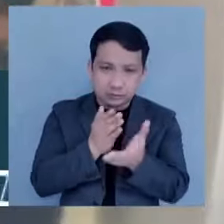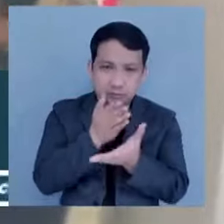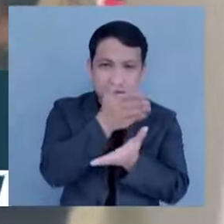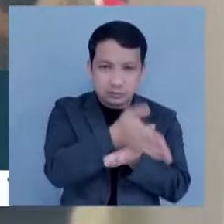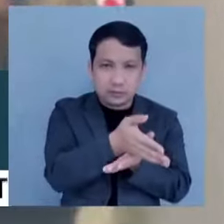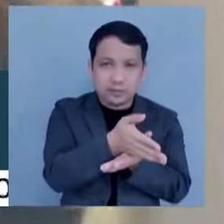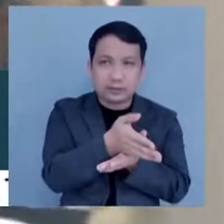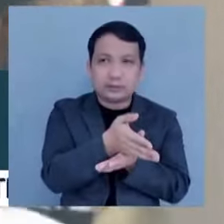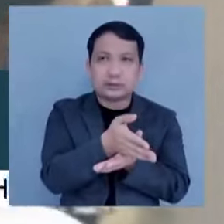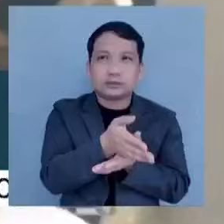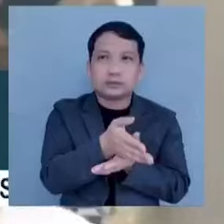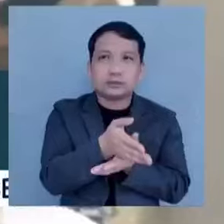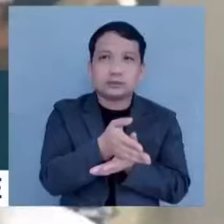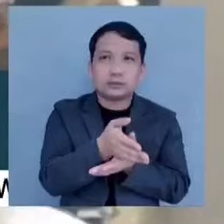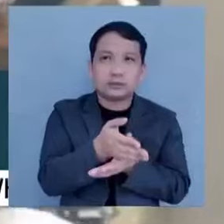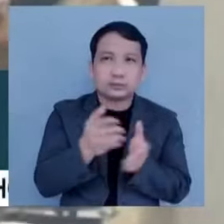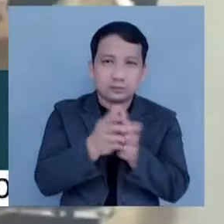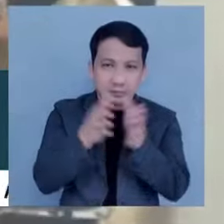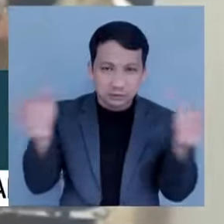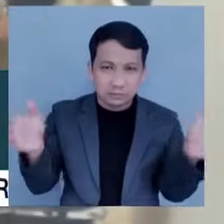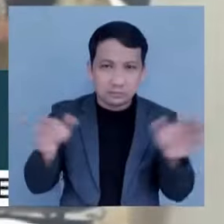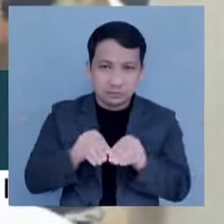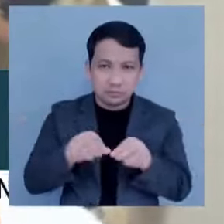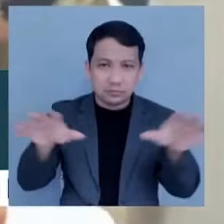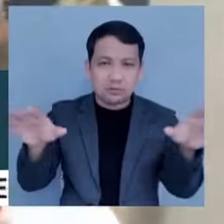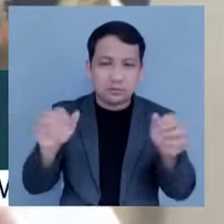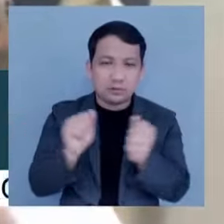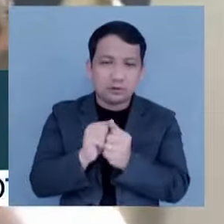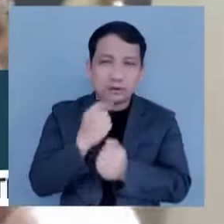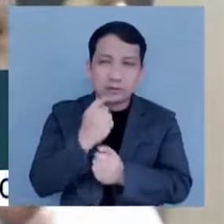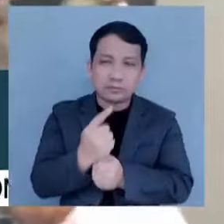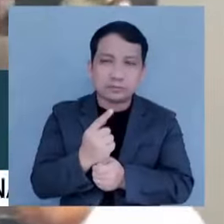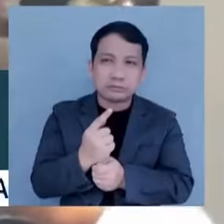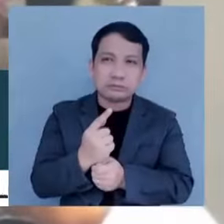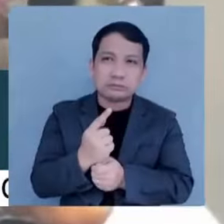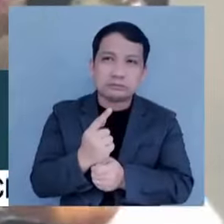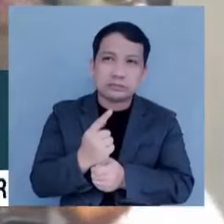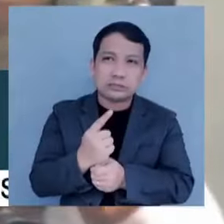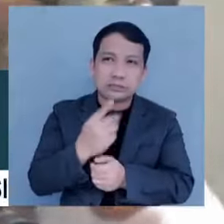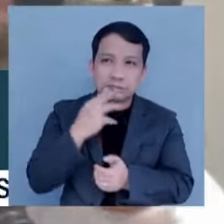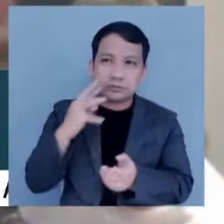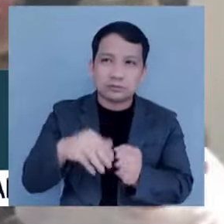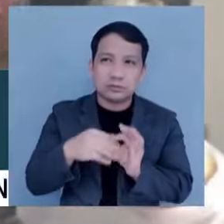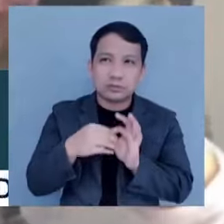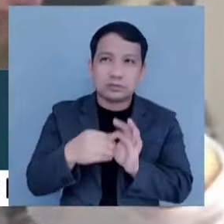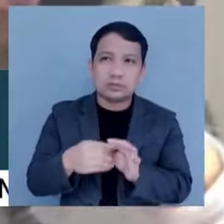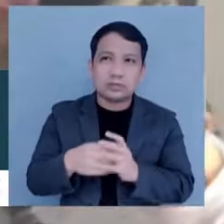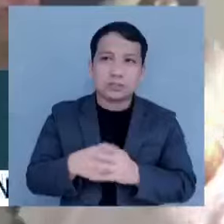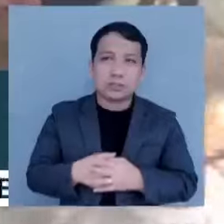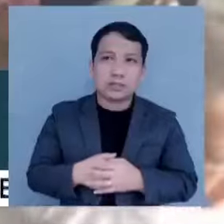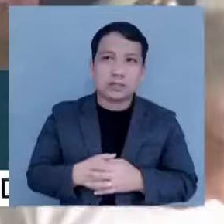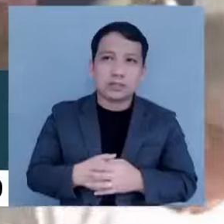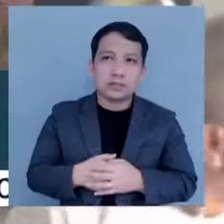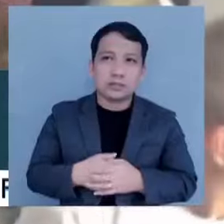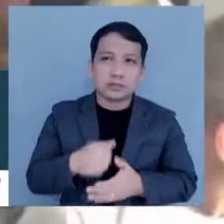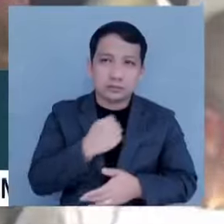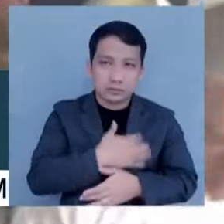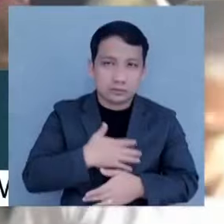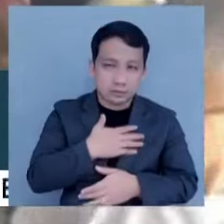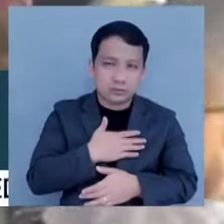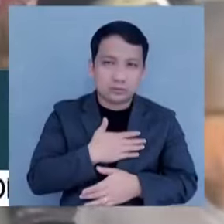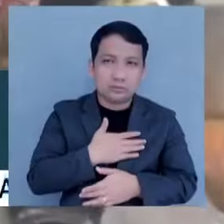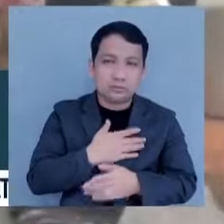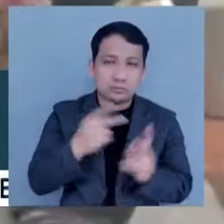disaster this wide and of this magnitude, any single support is much appreciated by the victims.